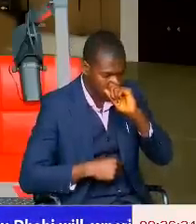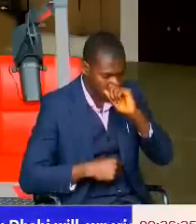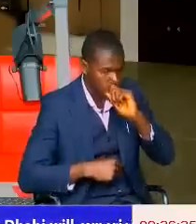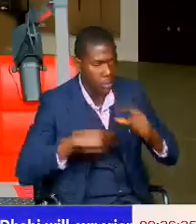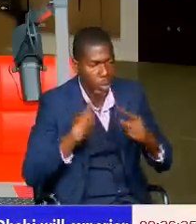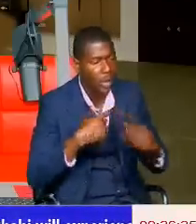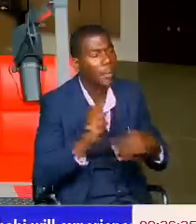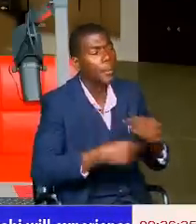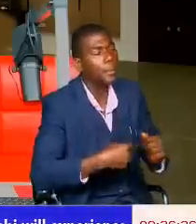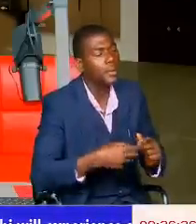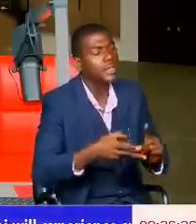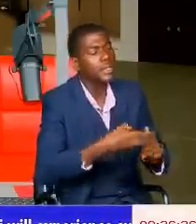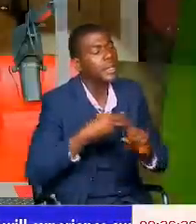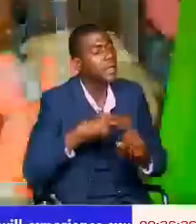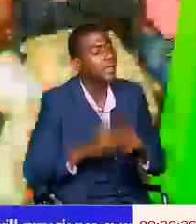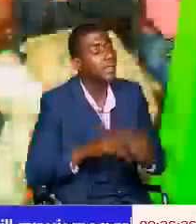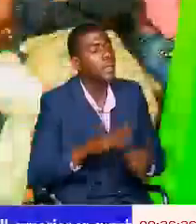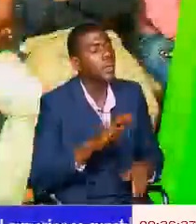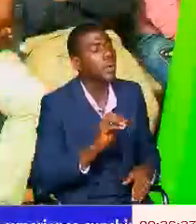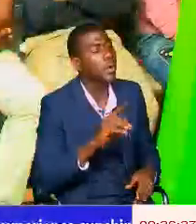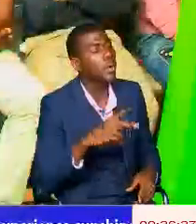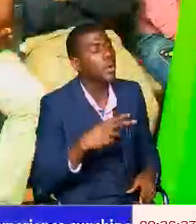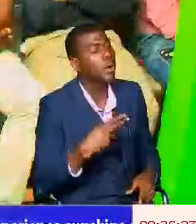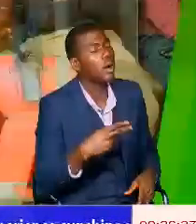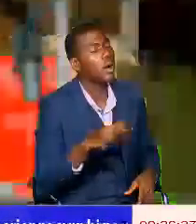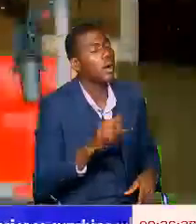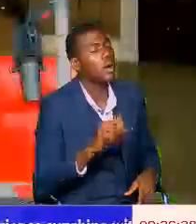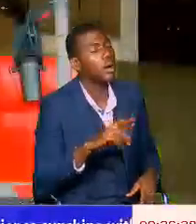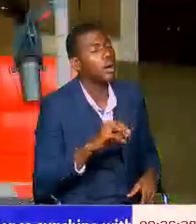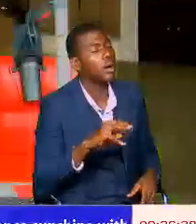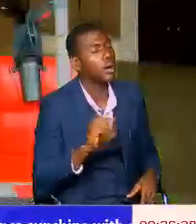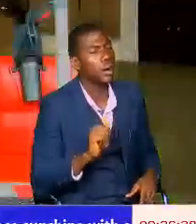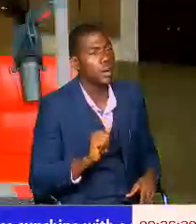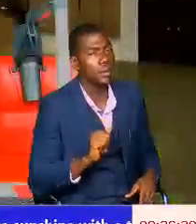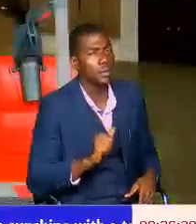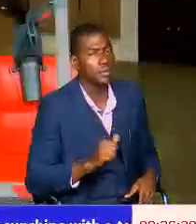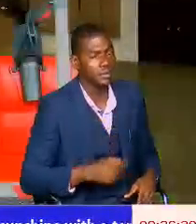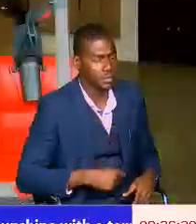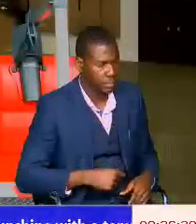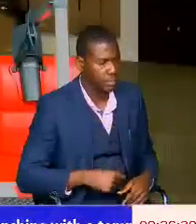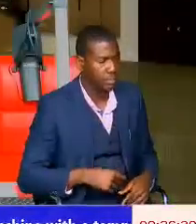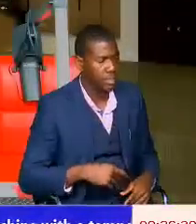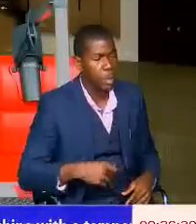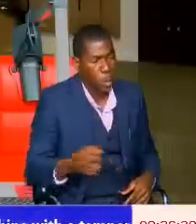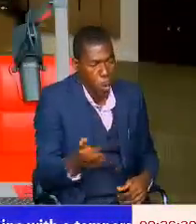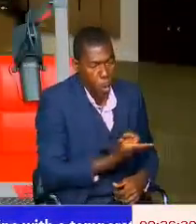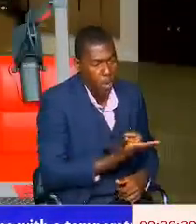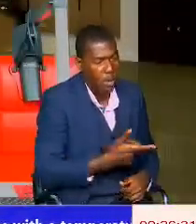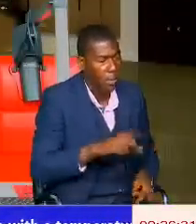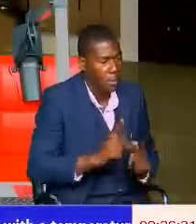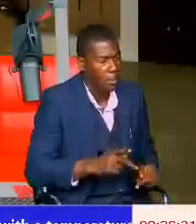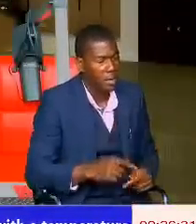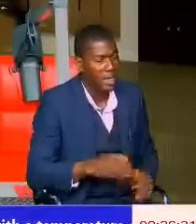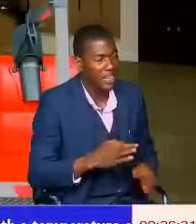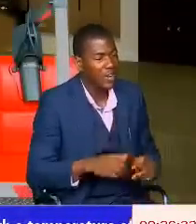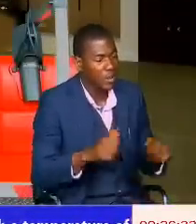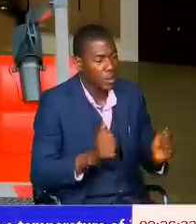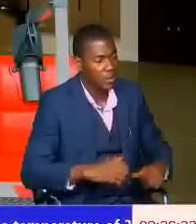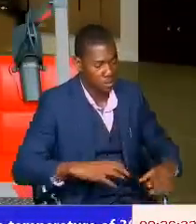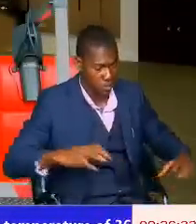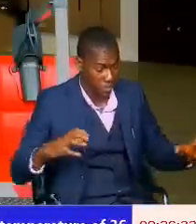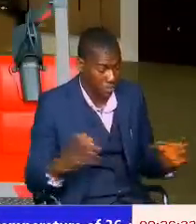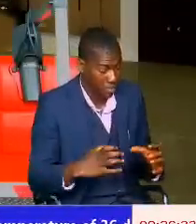headsmen, we talk about Boko Haram. You see this combination of navigators and snipers, if they venture